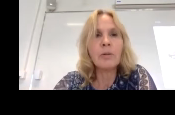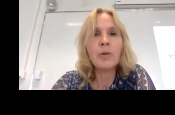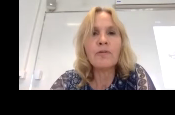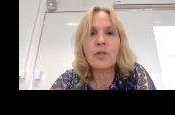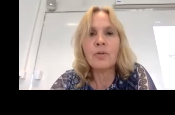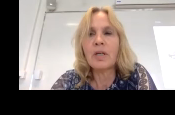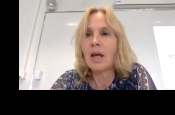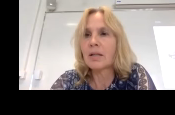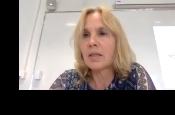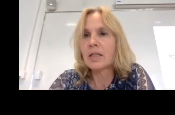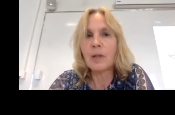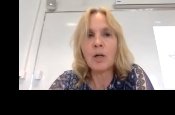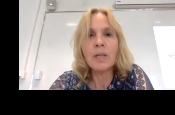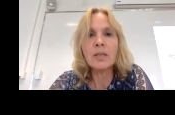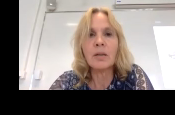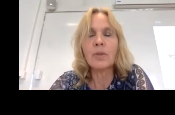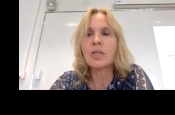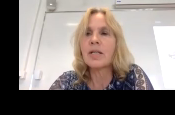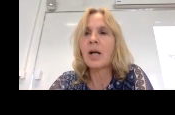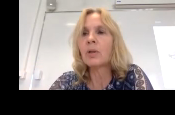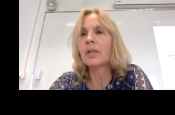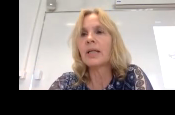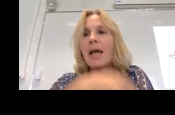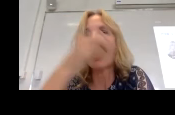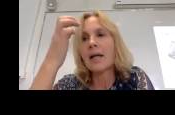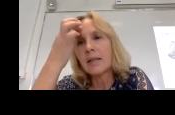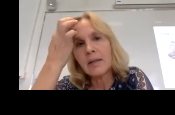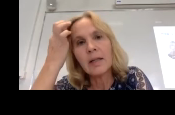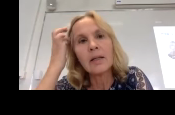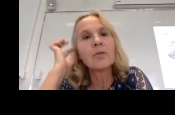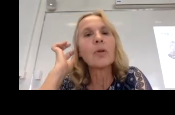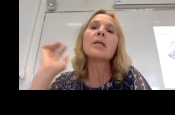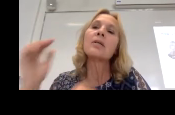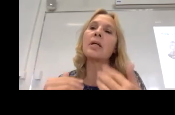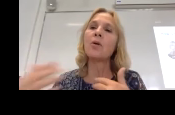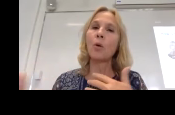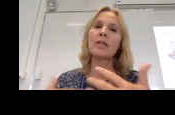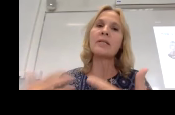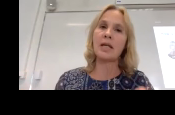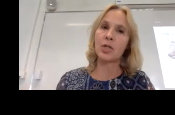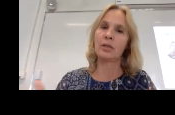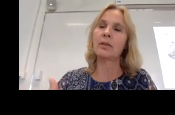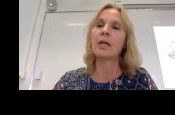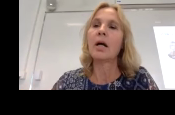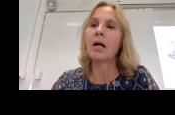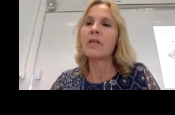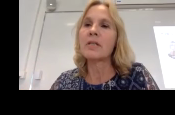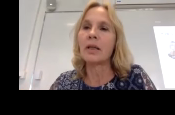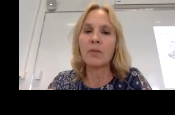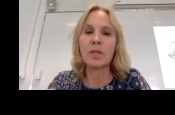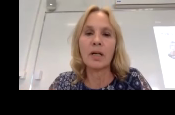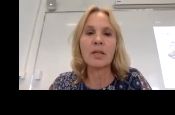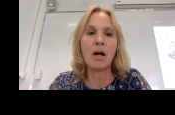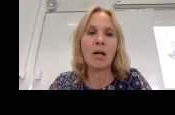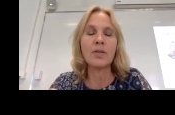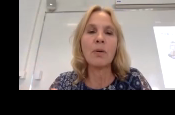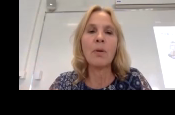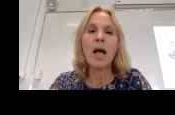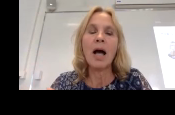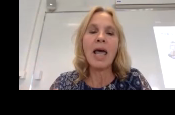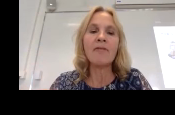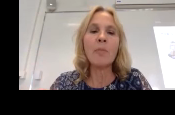So let me move to the next experiment, which is now we're looking at trying to understand the organization of the sign language